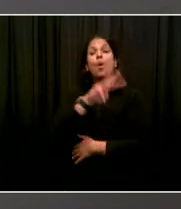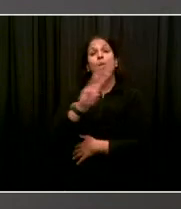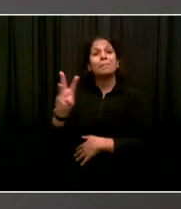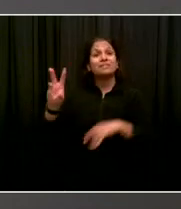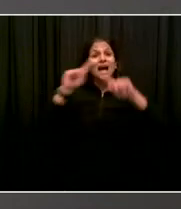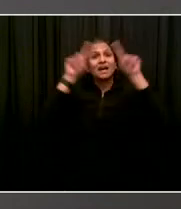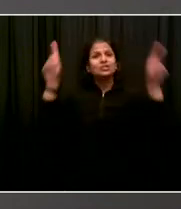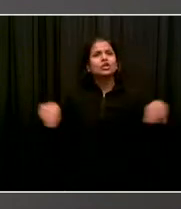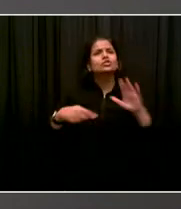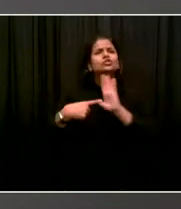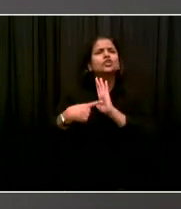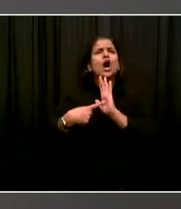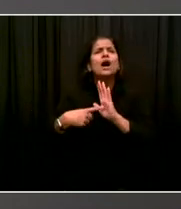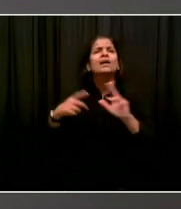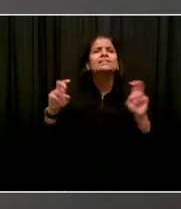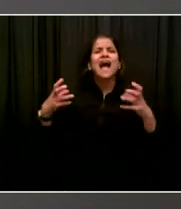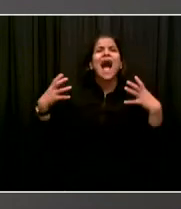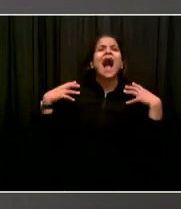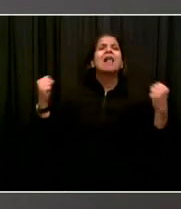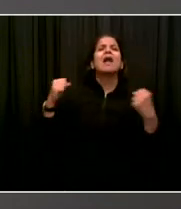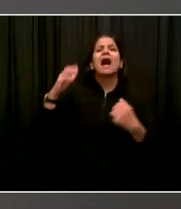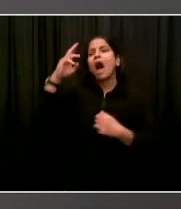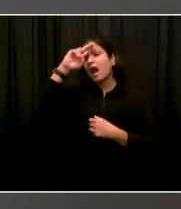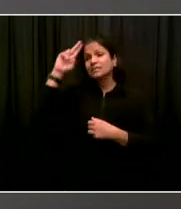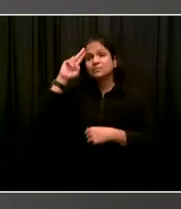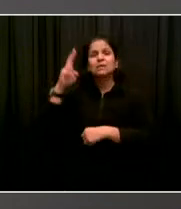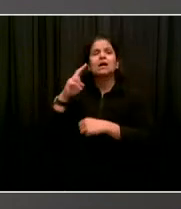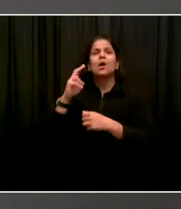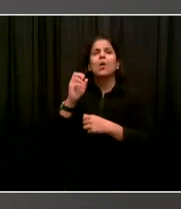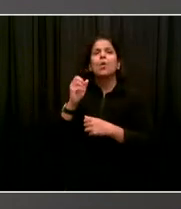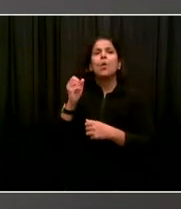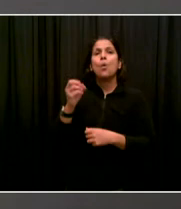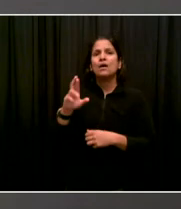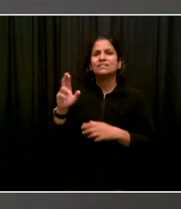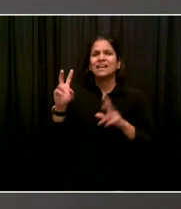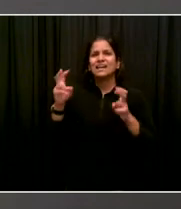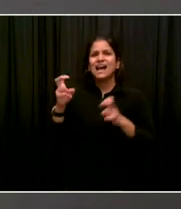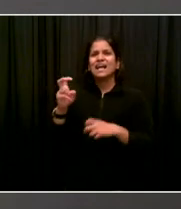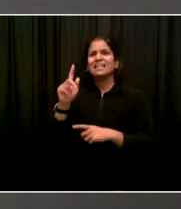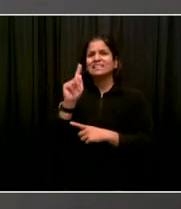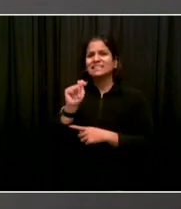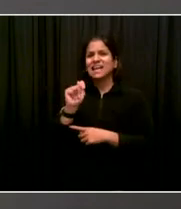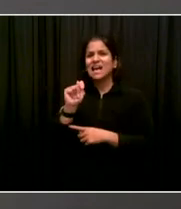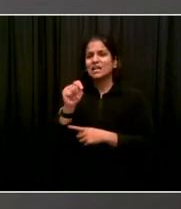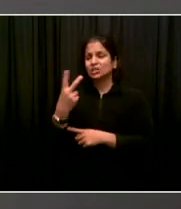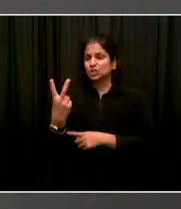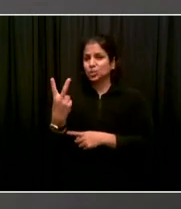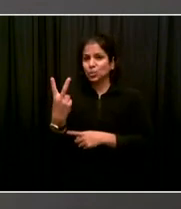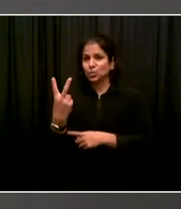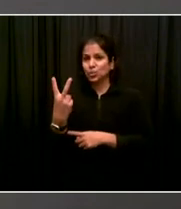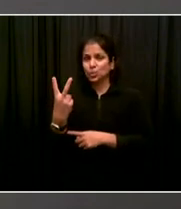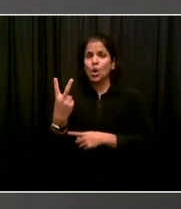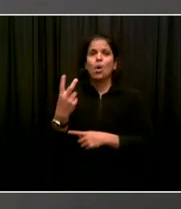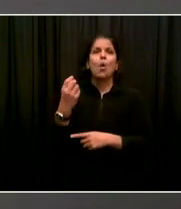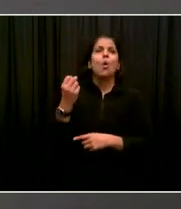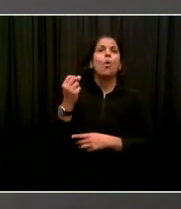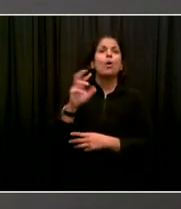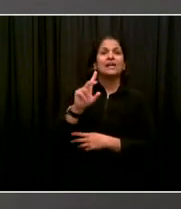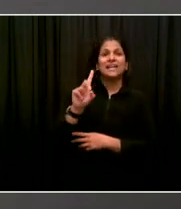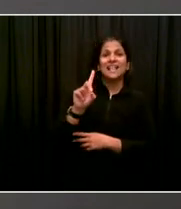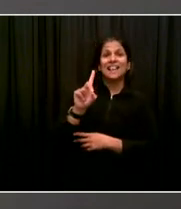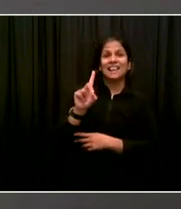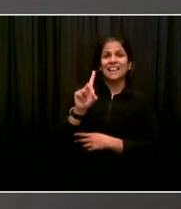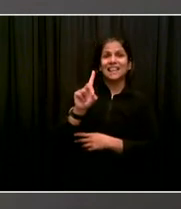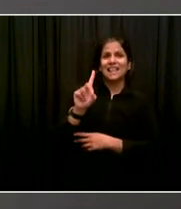a T2 site or a DOHMH site. So I'll go back and see if there's a way to make that clearer,